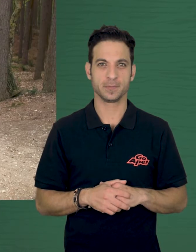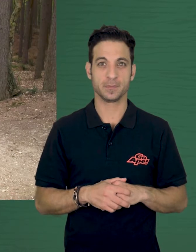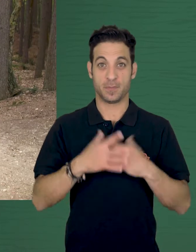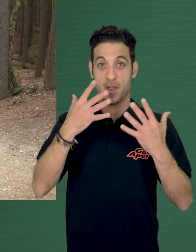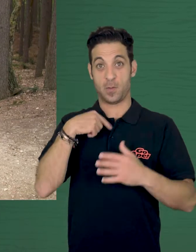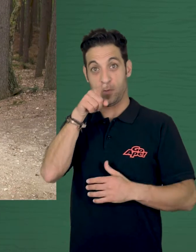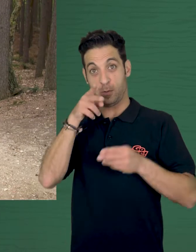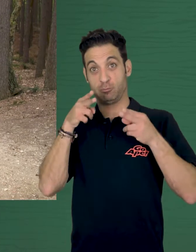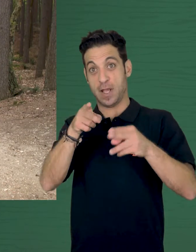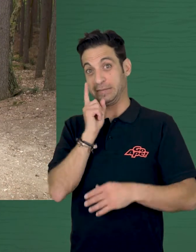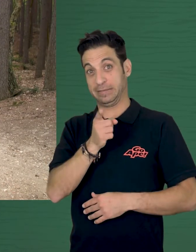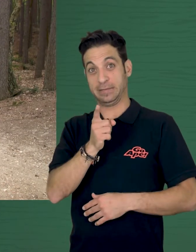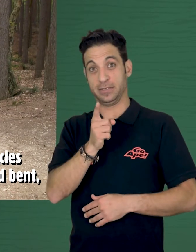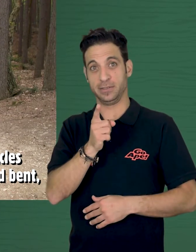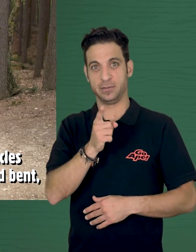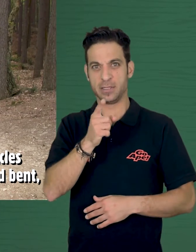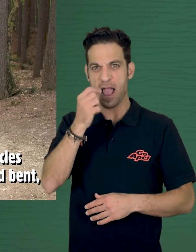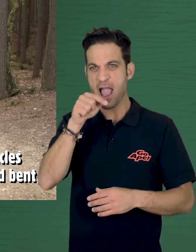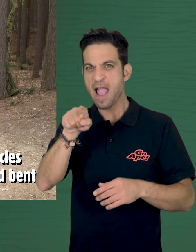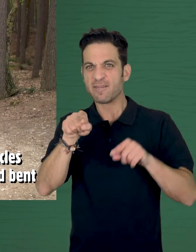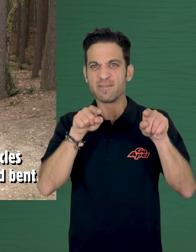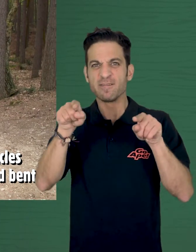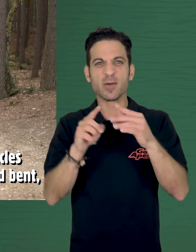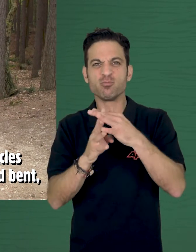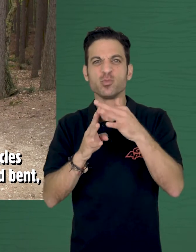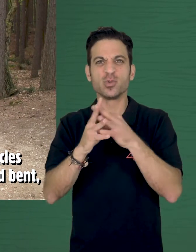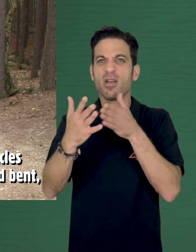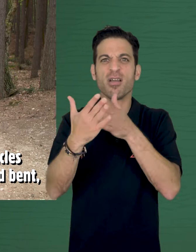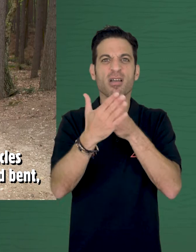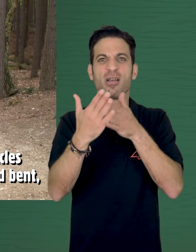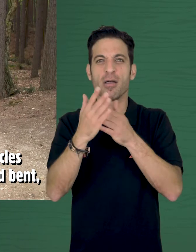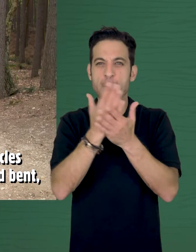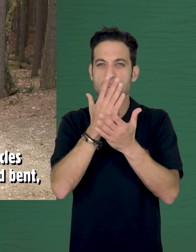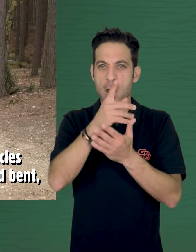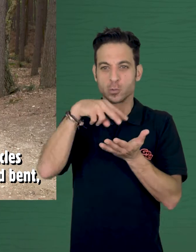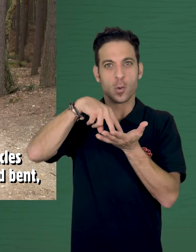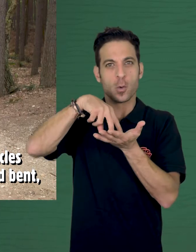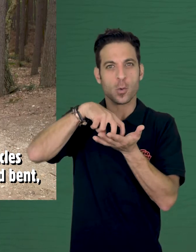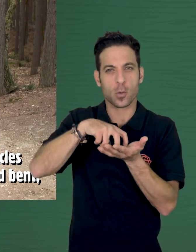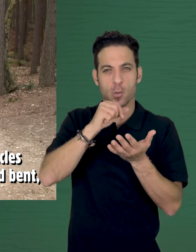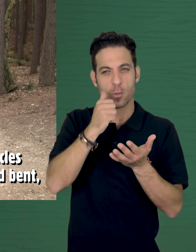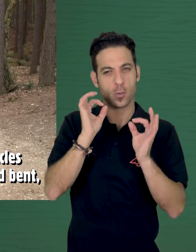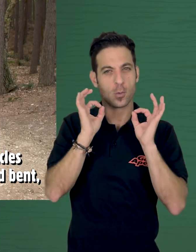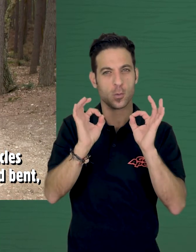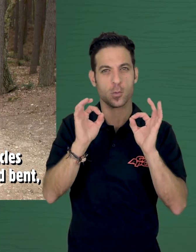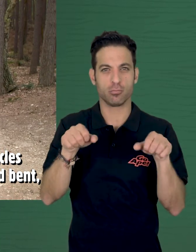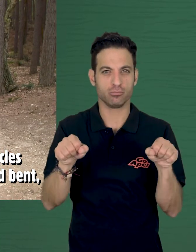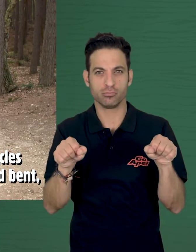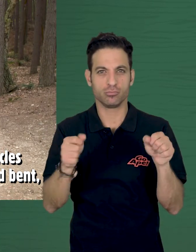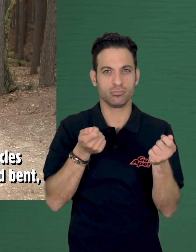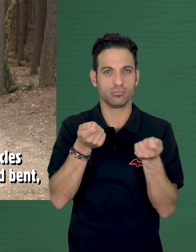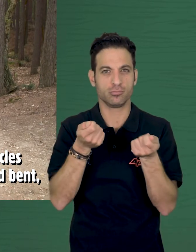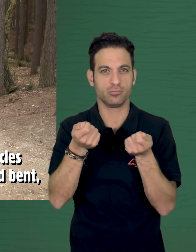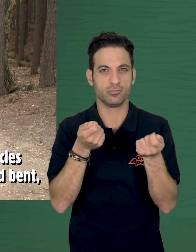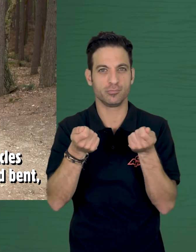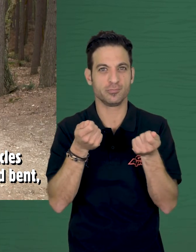We're going to head down this track here now. It has some areas where it's got roots and other obstacles. So it's really important that you keep